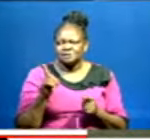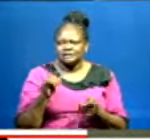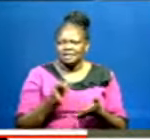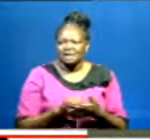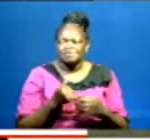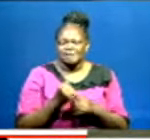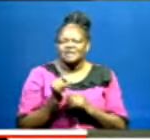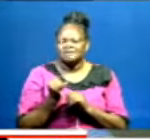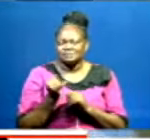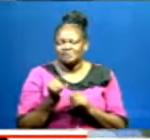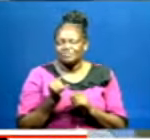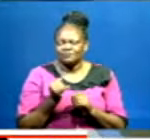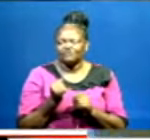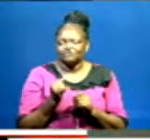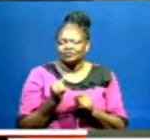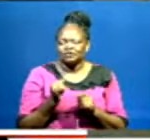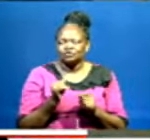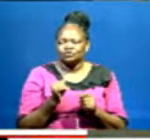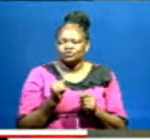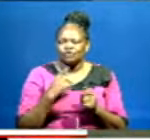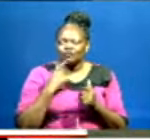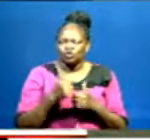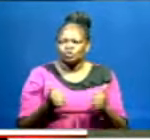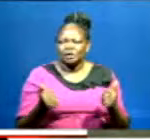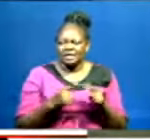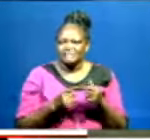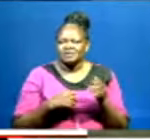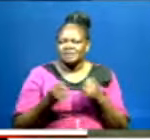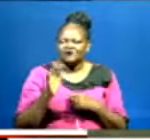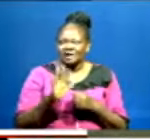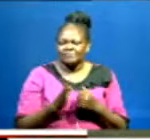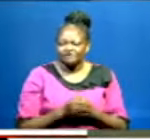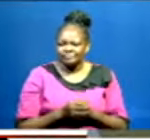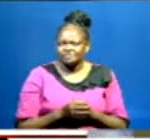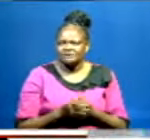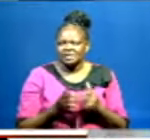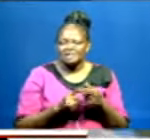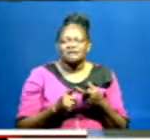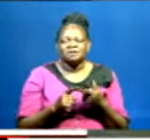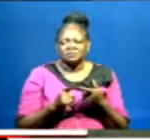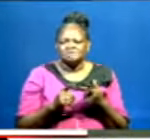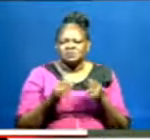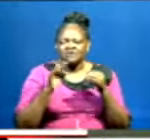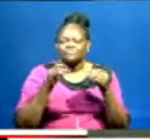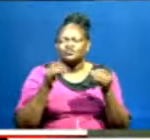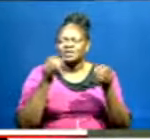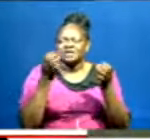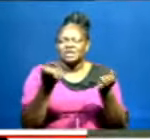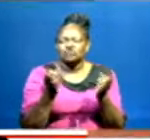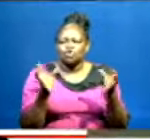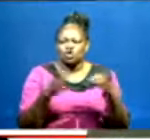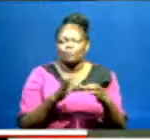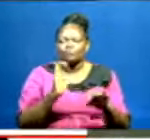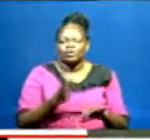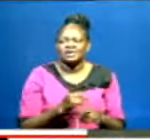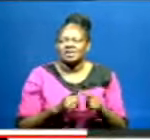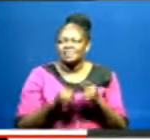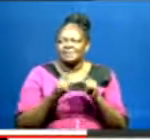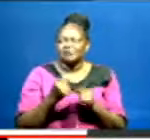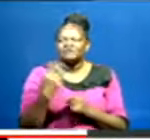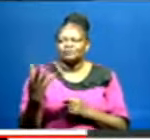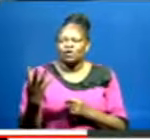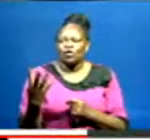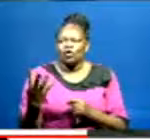hivyo hiyo pia inauzwa kando. Unipata? Kwa hivyo na kukamilika kwa bando, lazima tukue na matari manne na kigoma